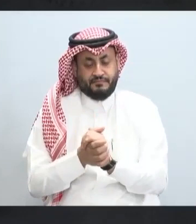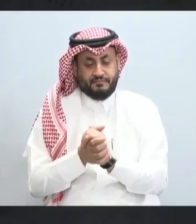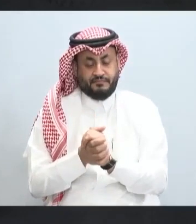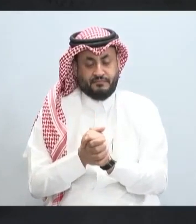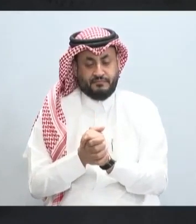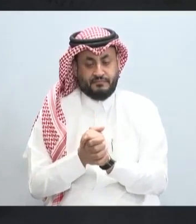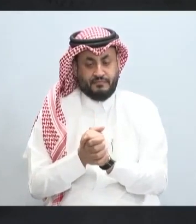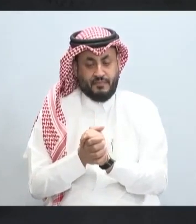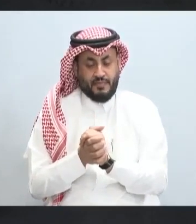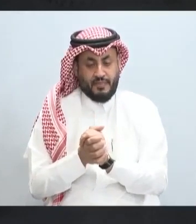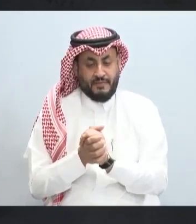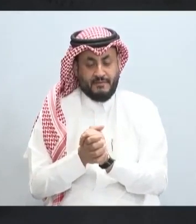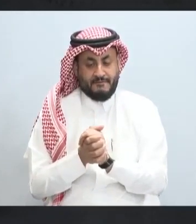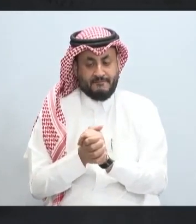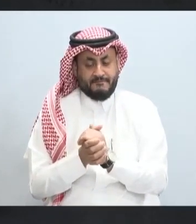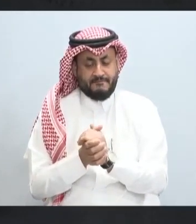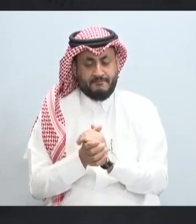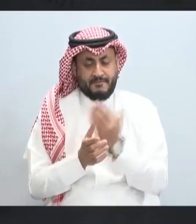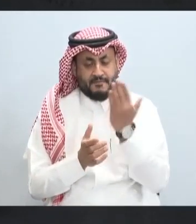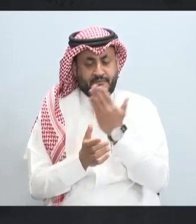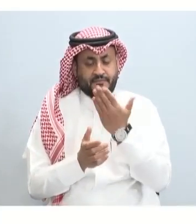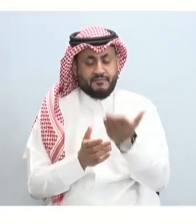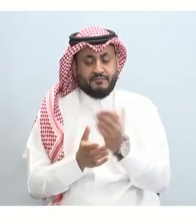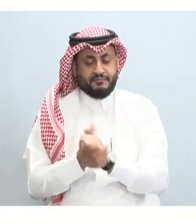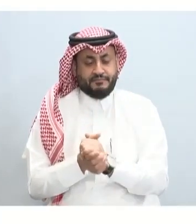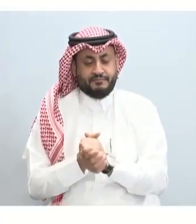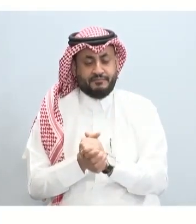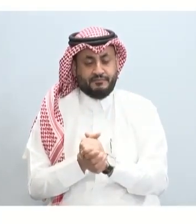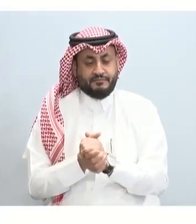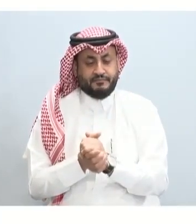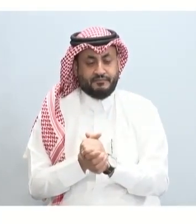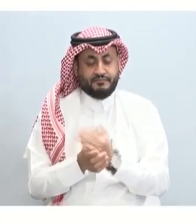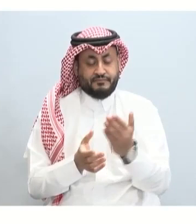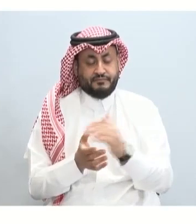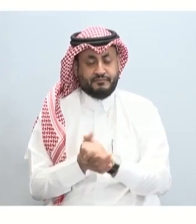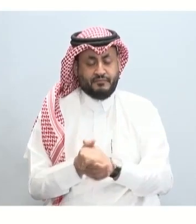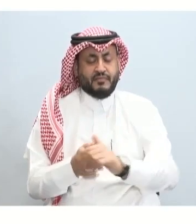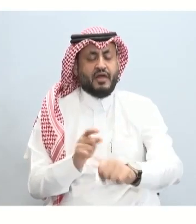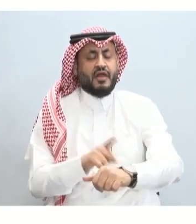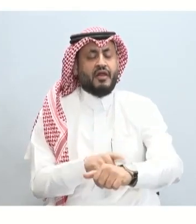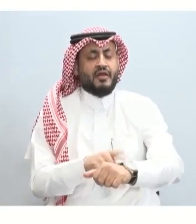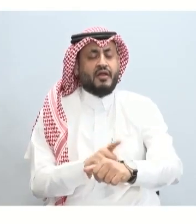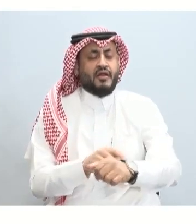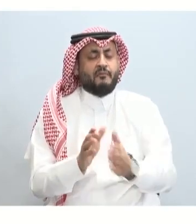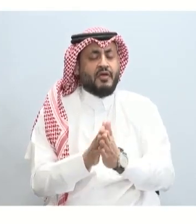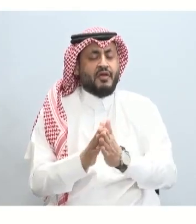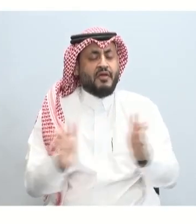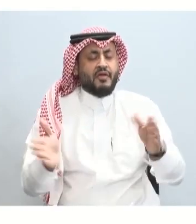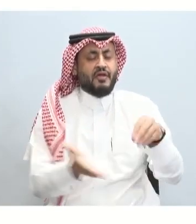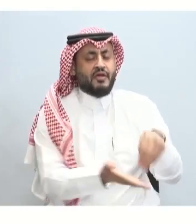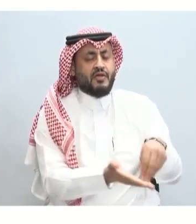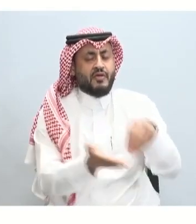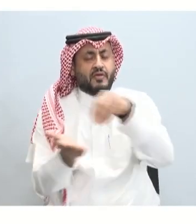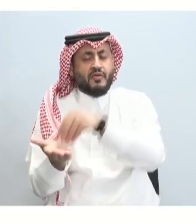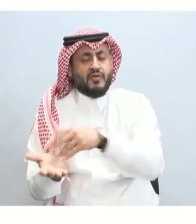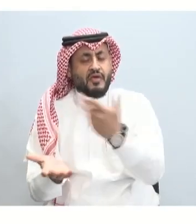area? Let's read the question. The kind of question we can ask when we are in a